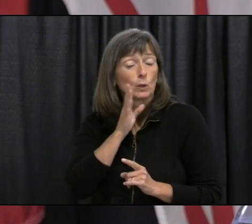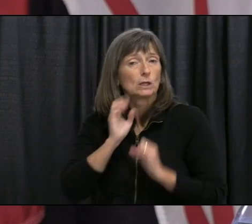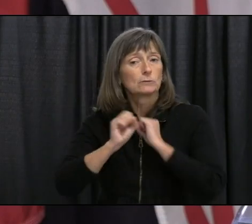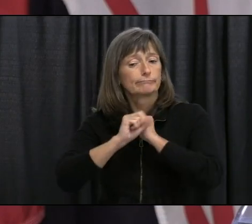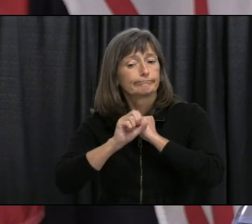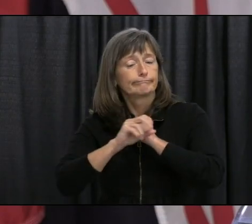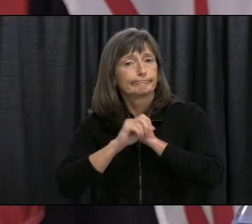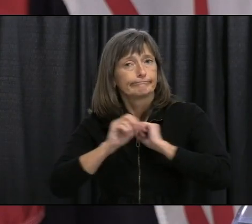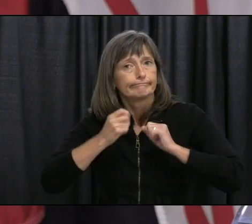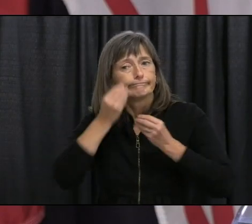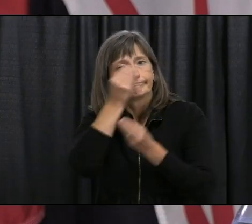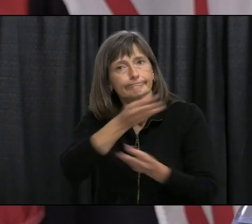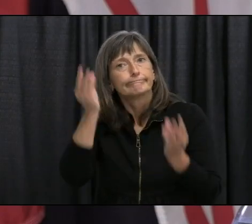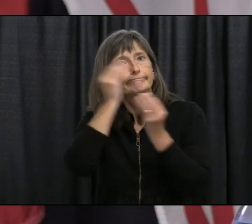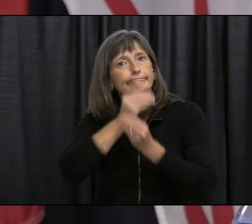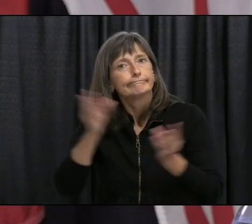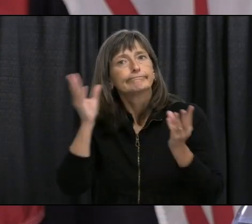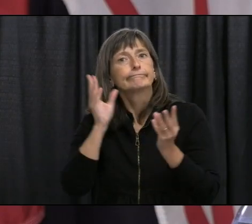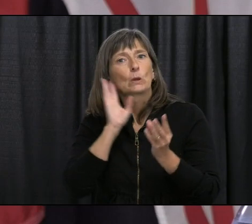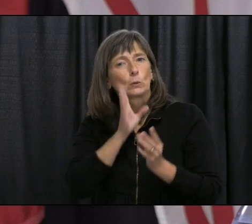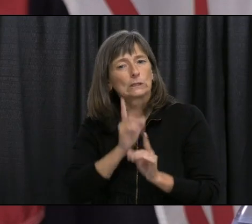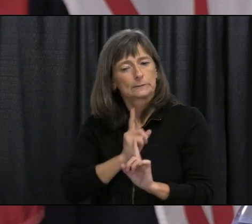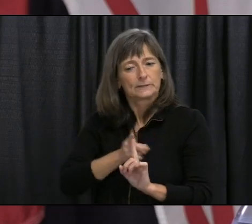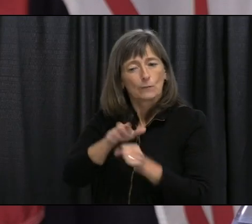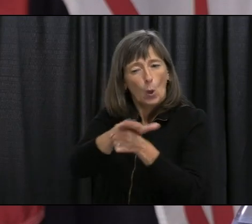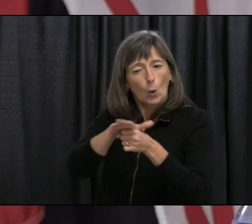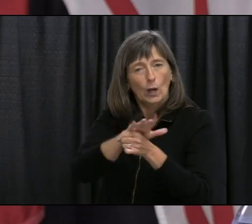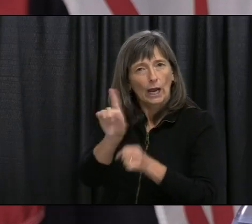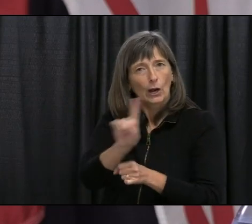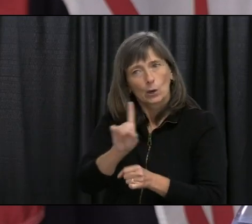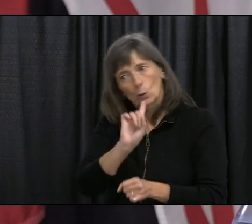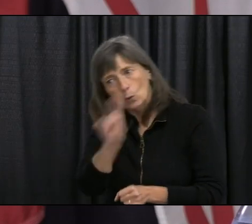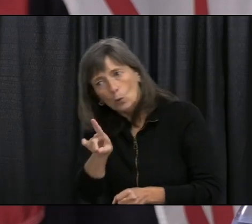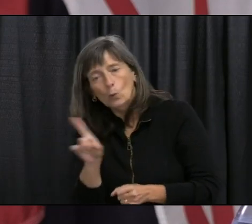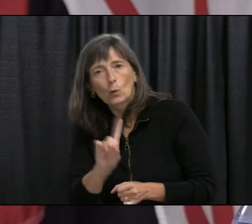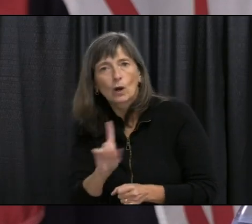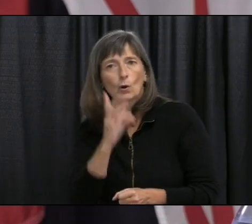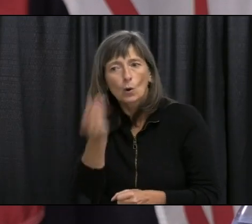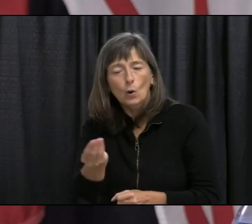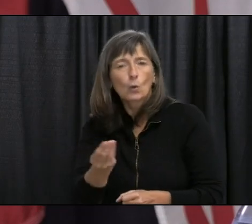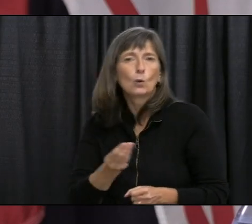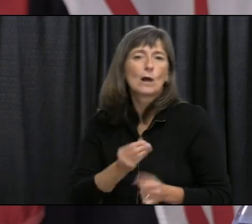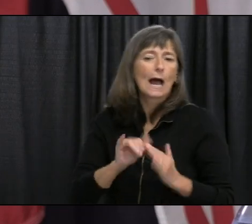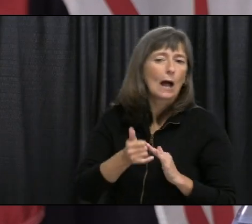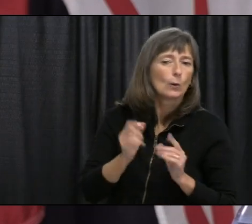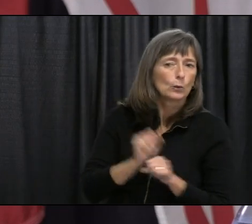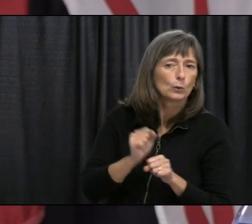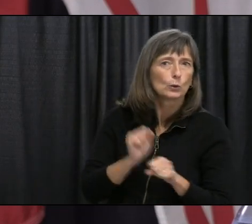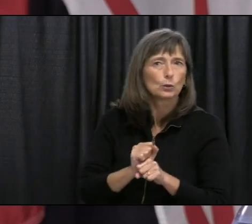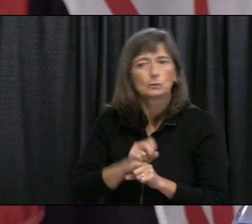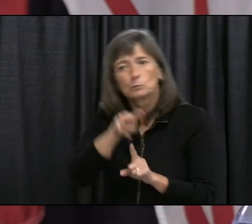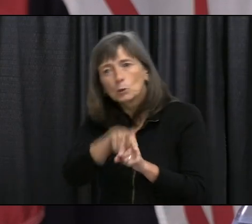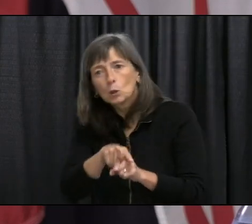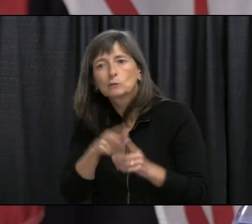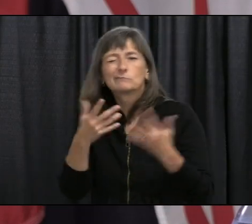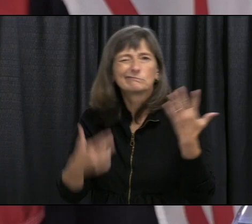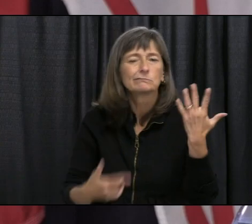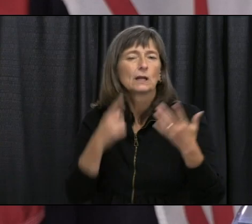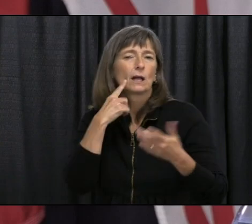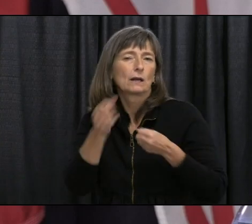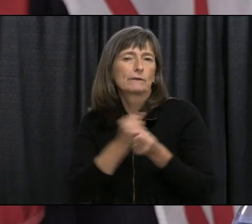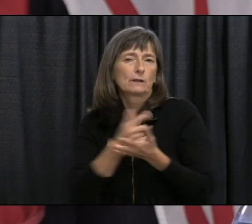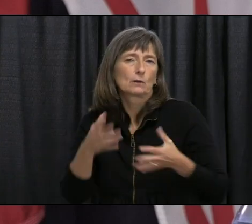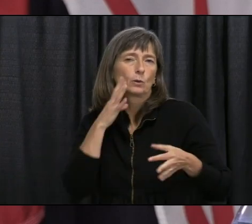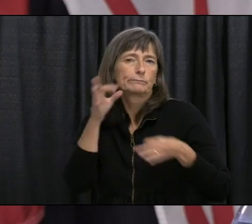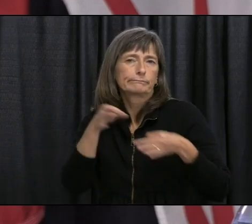and there will be local targeted advertising to explain where and how you can go and get your flu shots. This year it